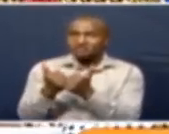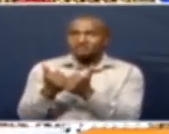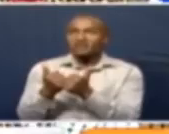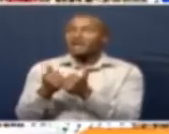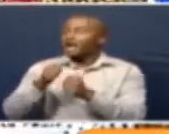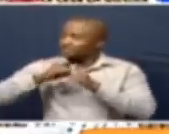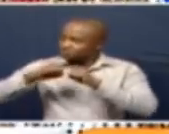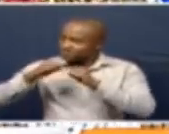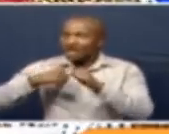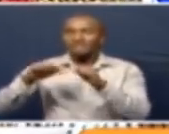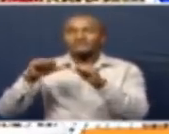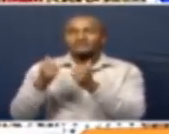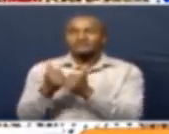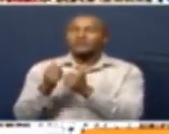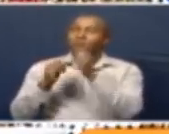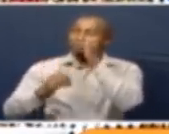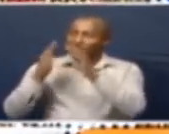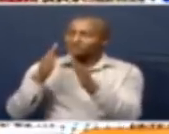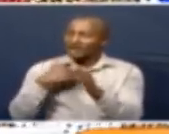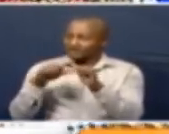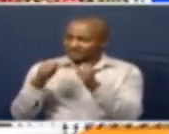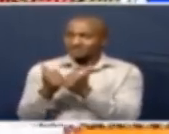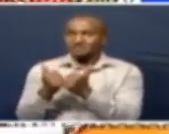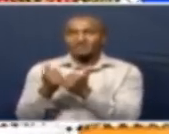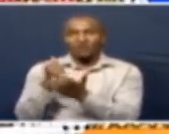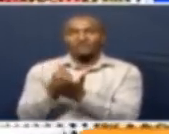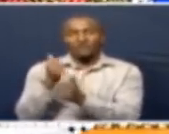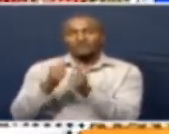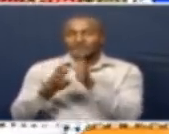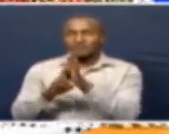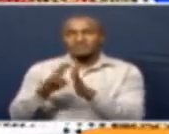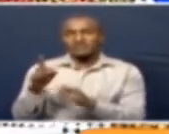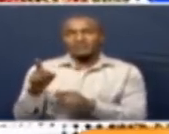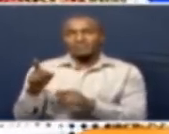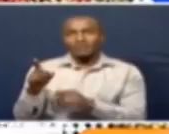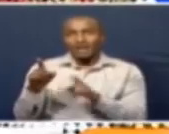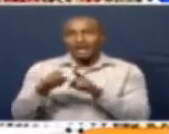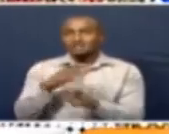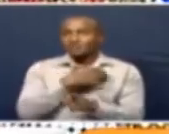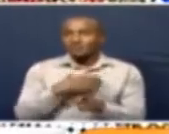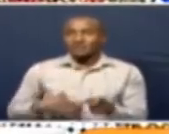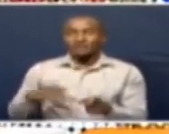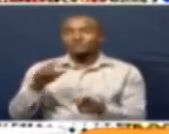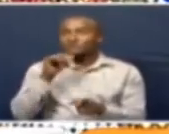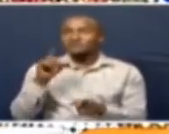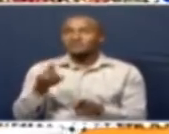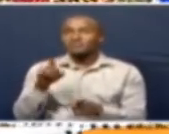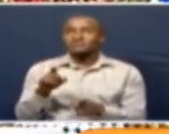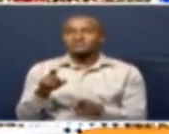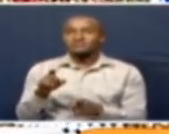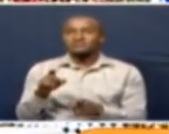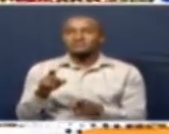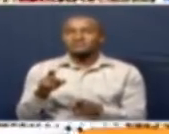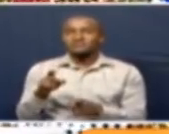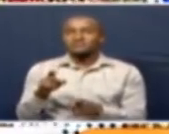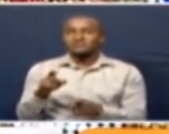have agents. Professionals usually have agents that actually speak for them, because as a model, you're not supposed to, the